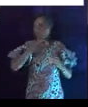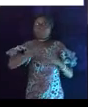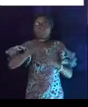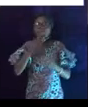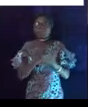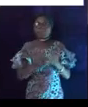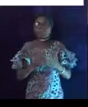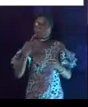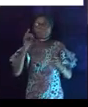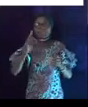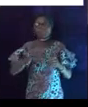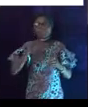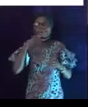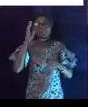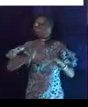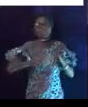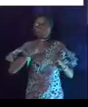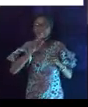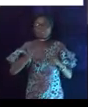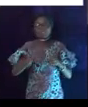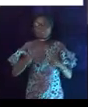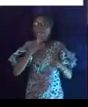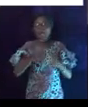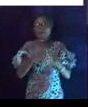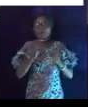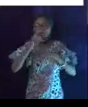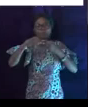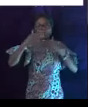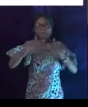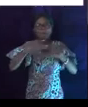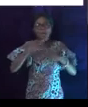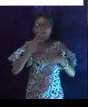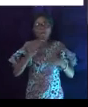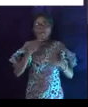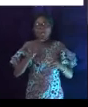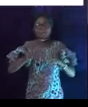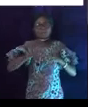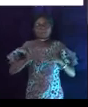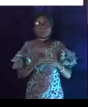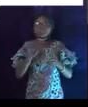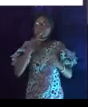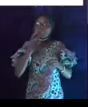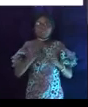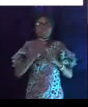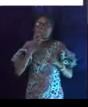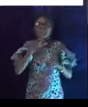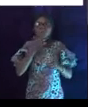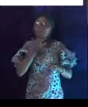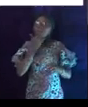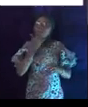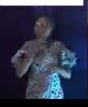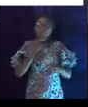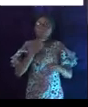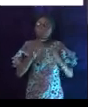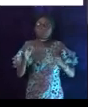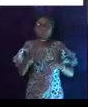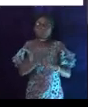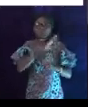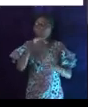1580 Fahrenheit. Now, I would have loved to run through these steps for you,